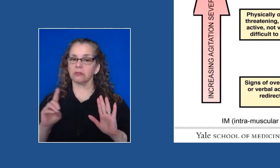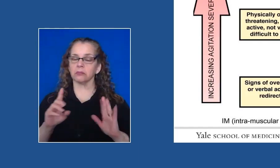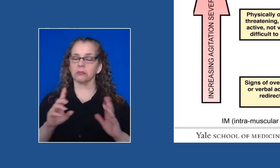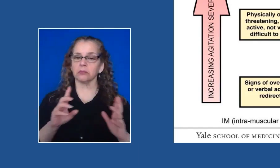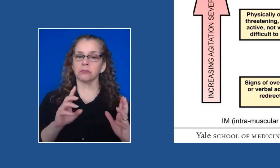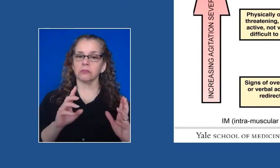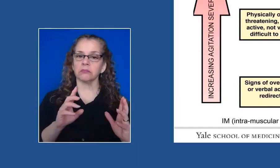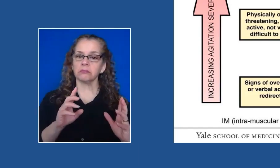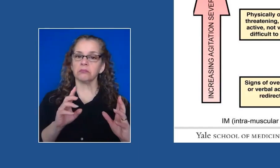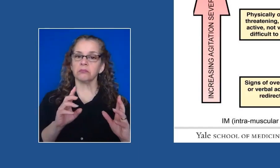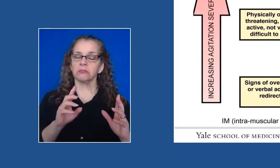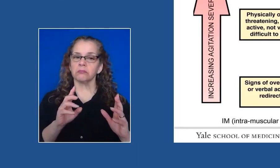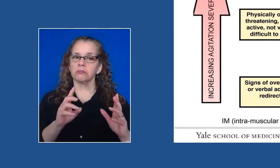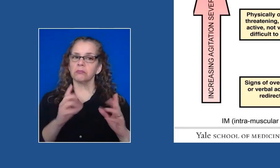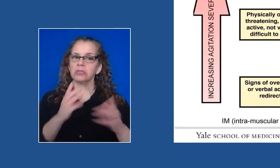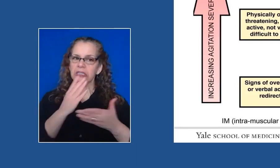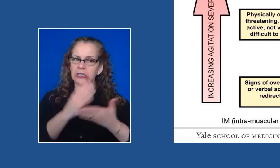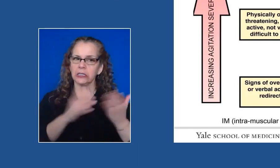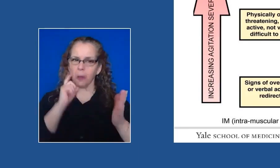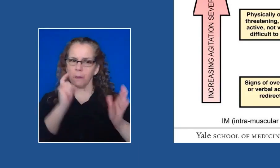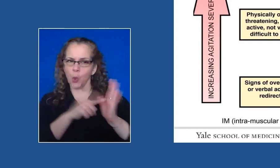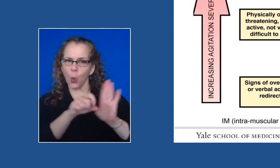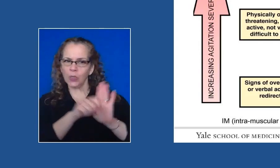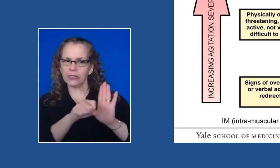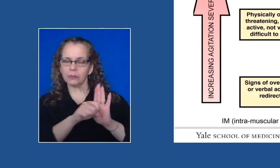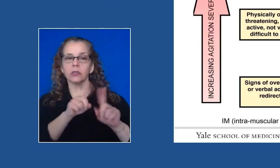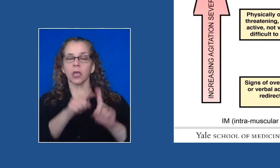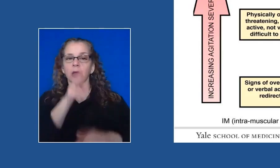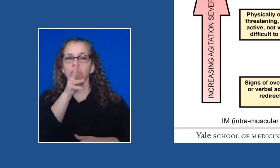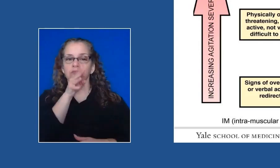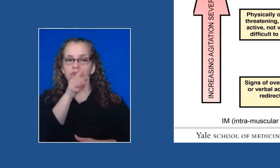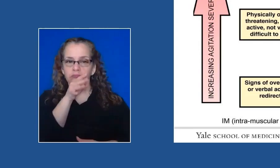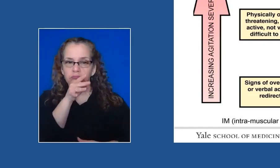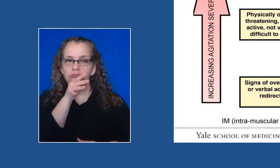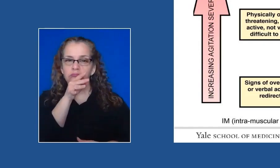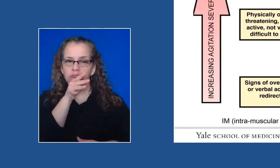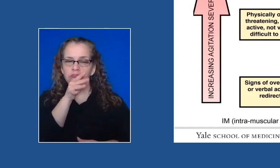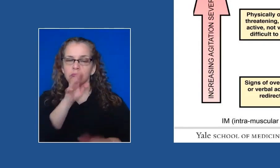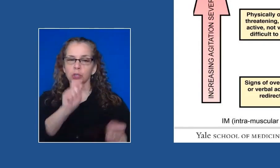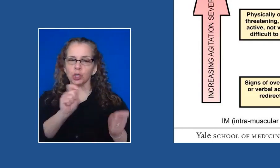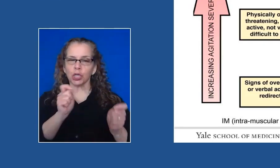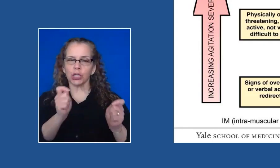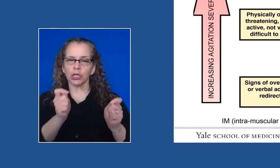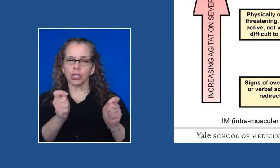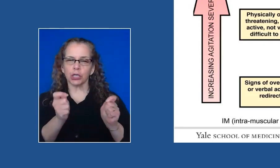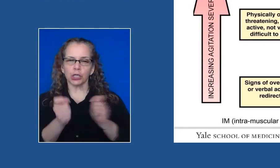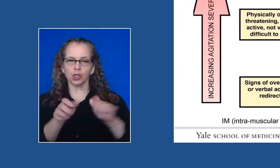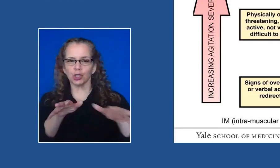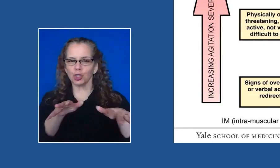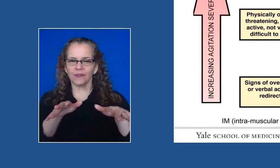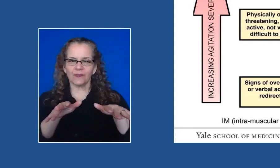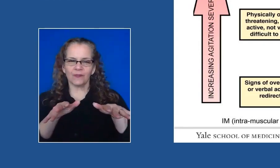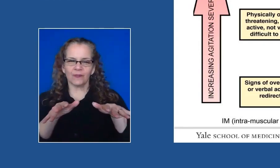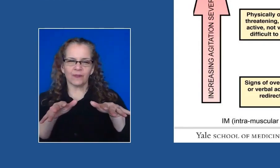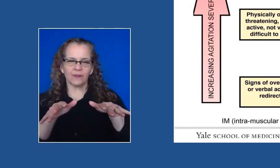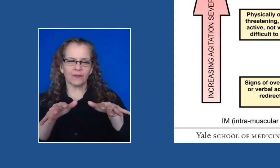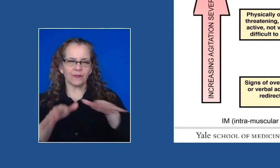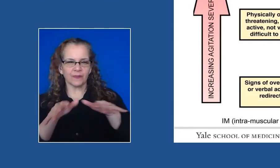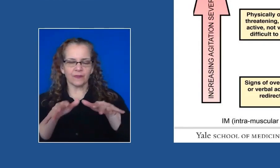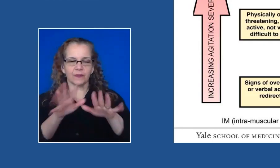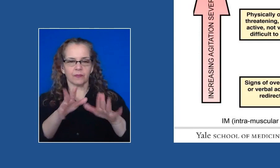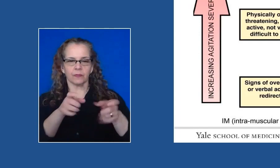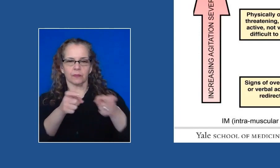redirectable, we try to use verbal de-escalation and environmental changes to try to help get the symptoms under some more